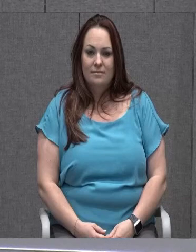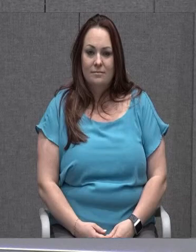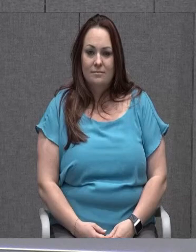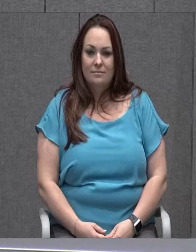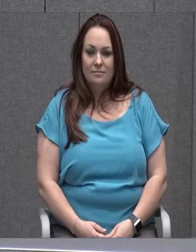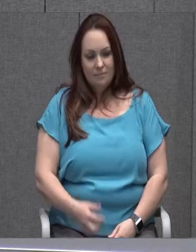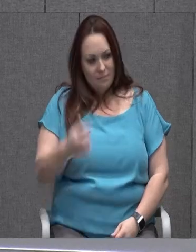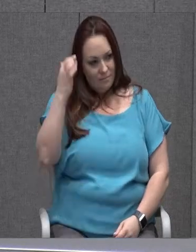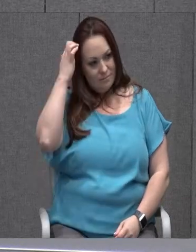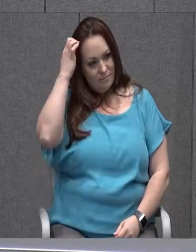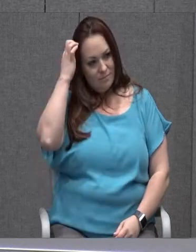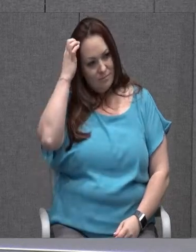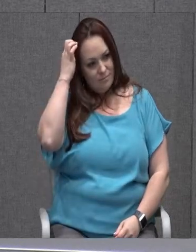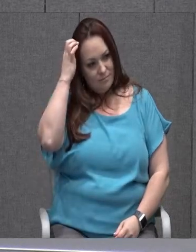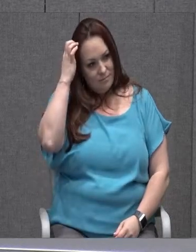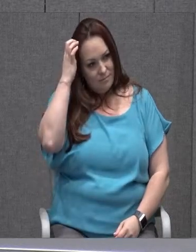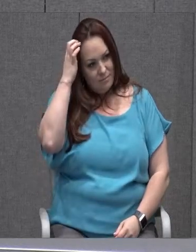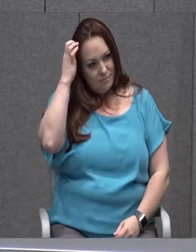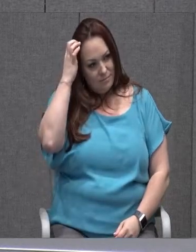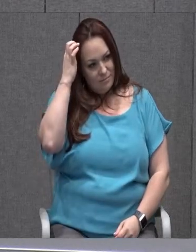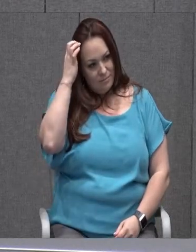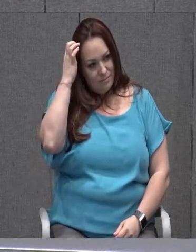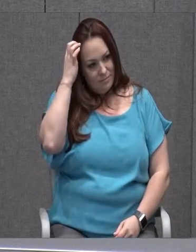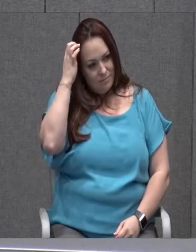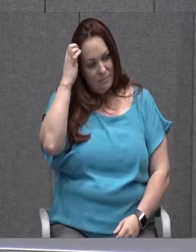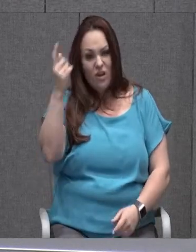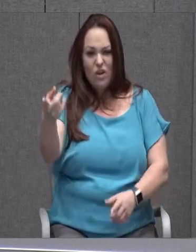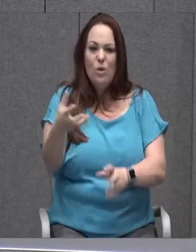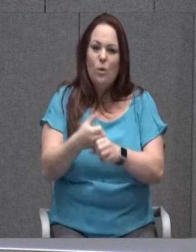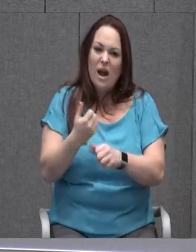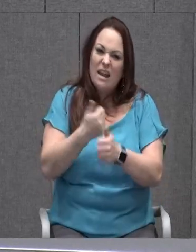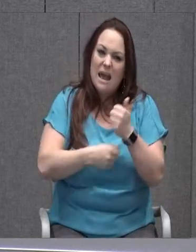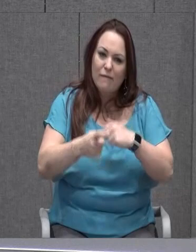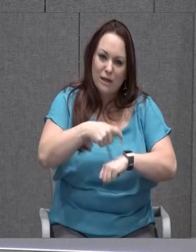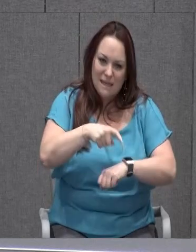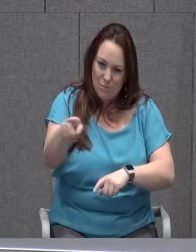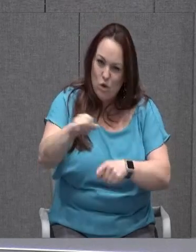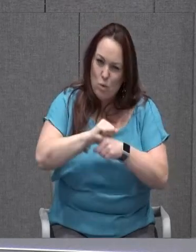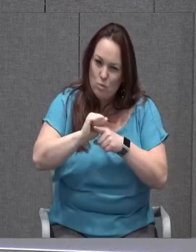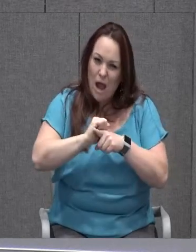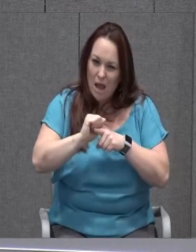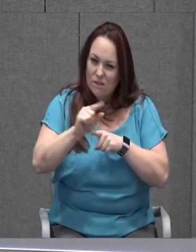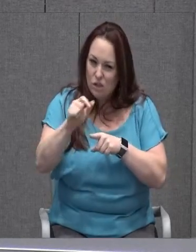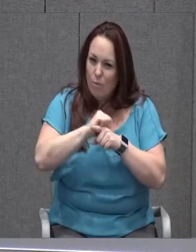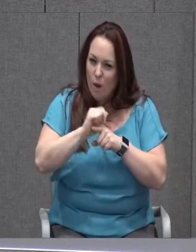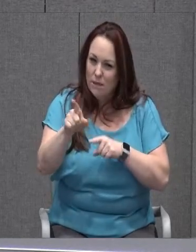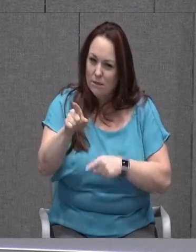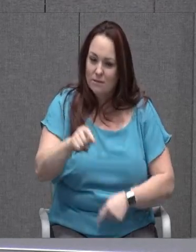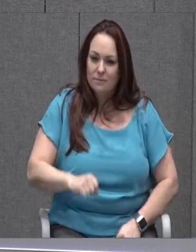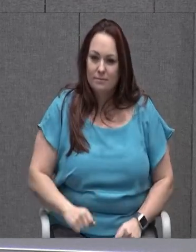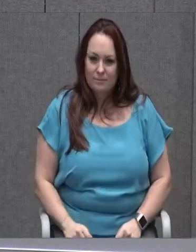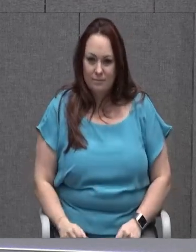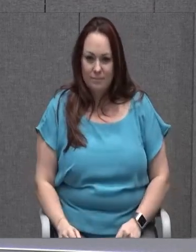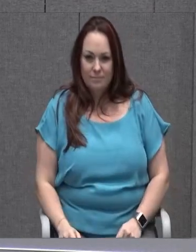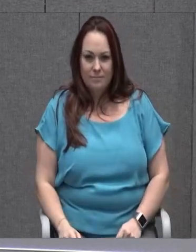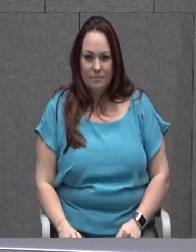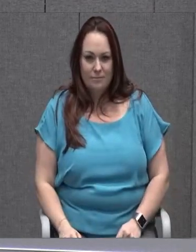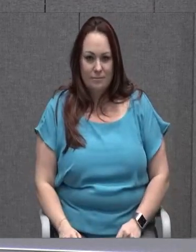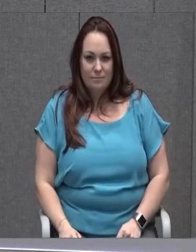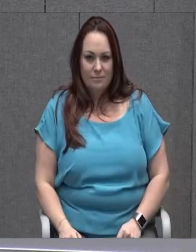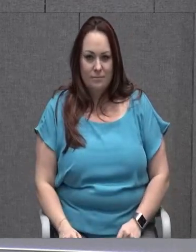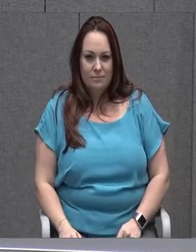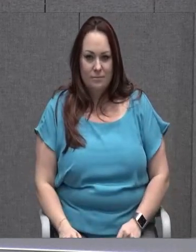Y 8. You're getting it every time. 8. You practiced. You practiced. Oh, 9. Oh. 9.